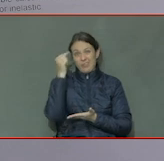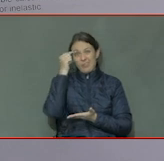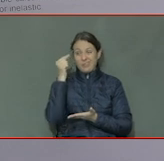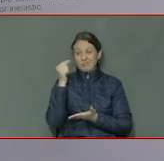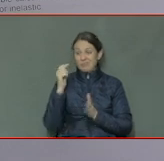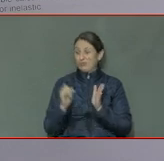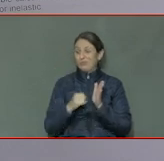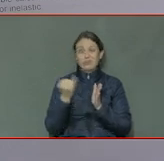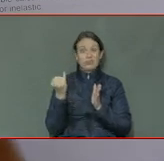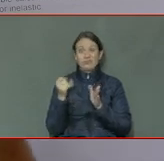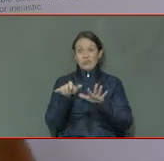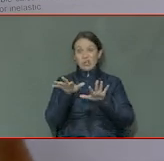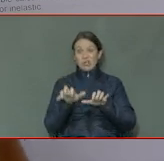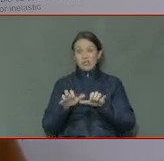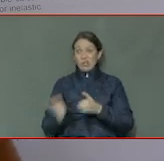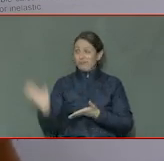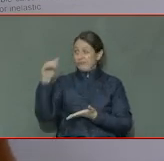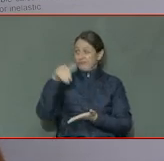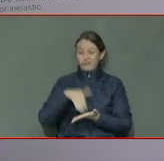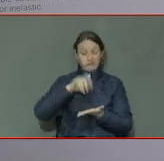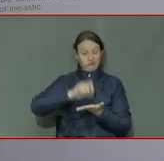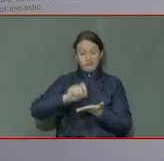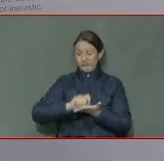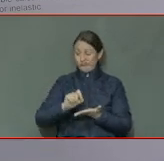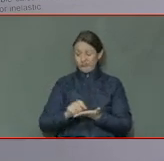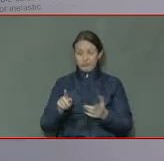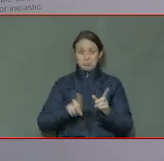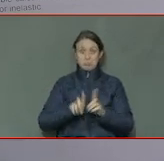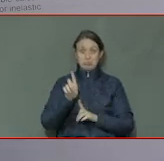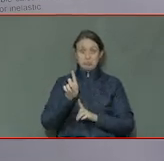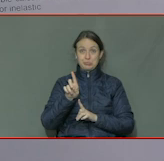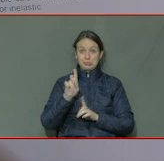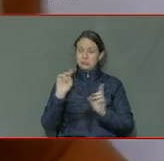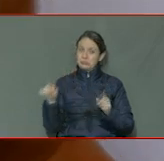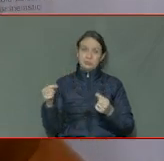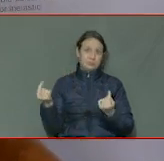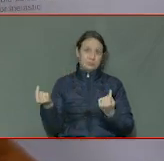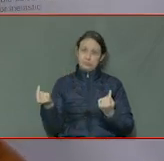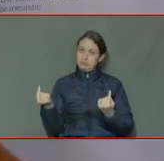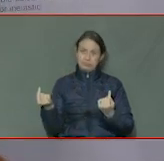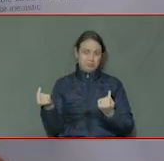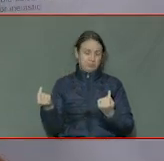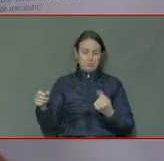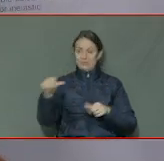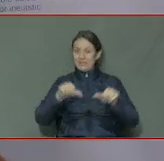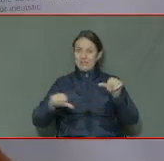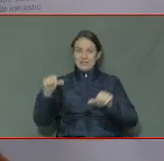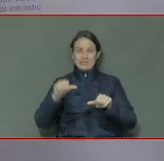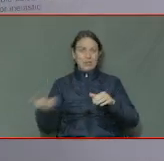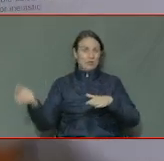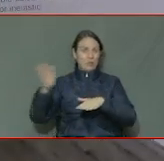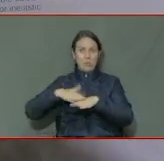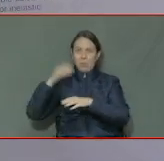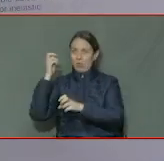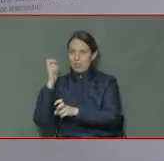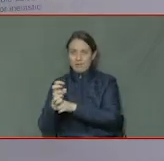up and start writing physical science. You can't do that. Why is science more difficult than maths? Because